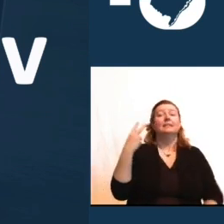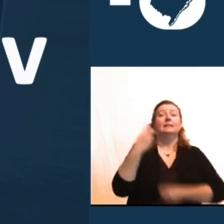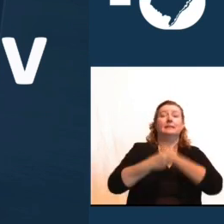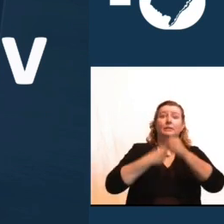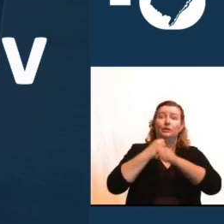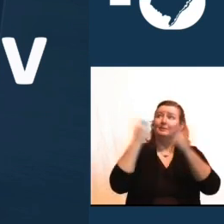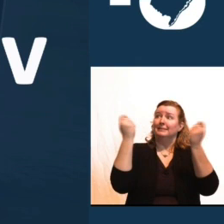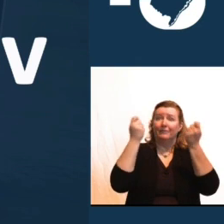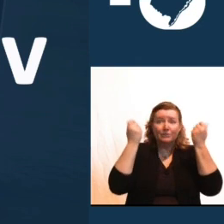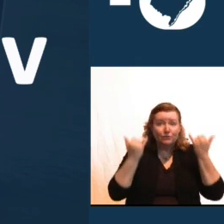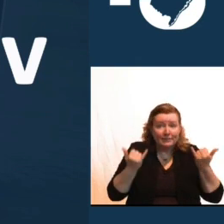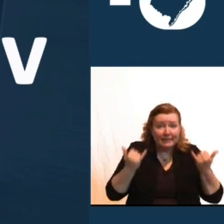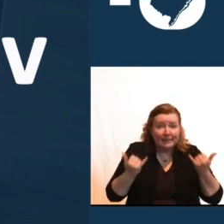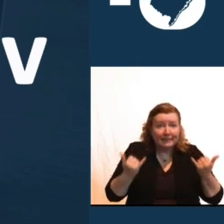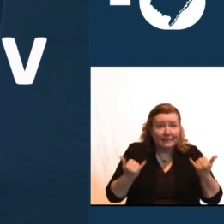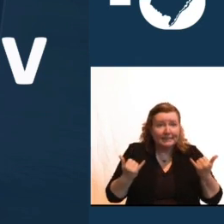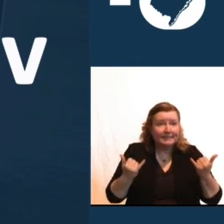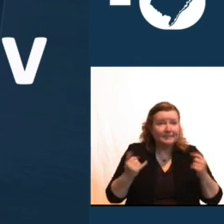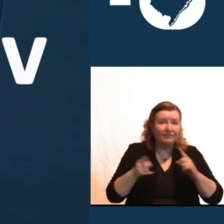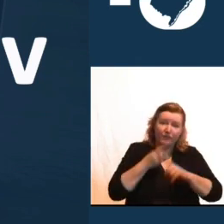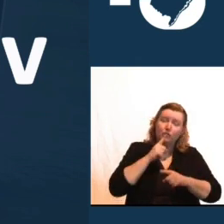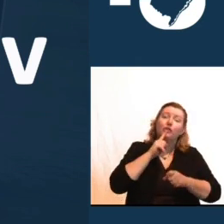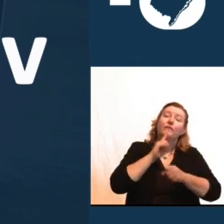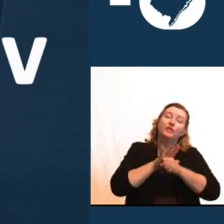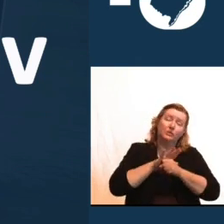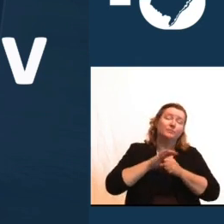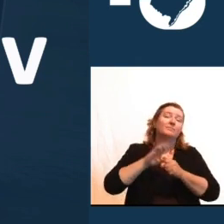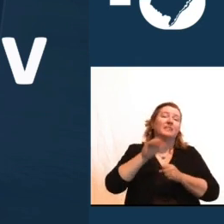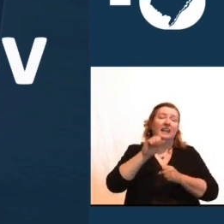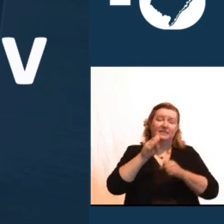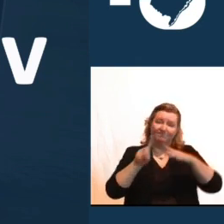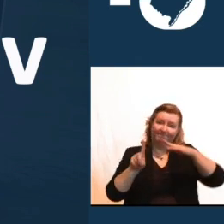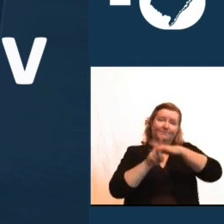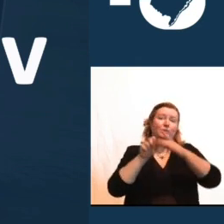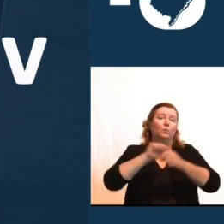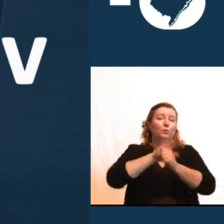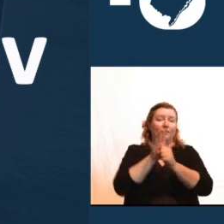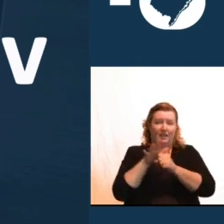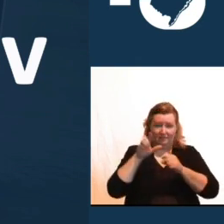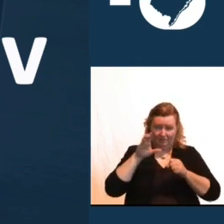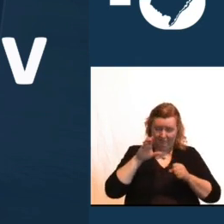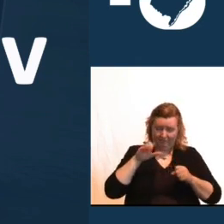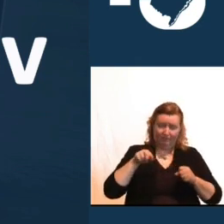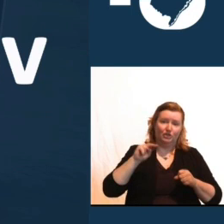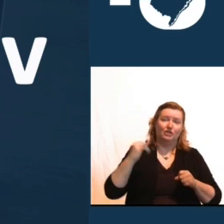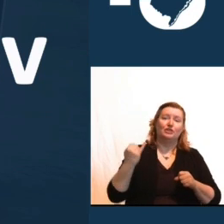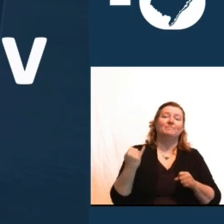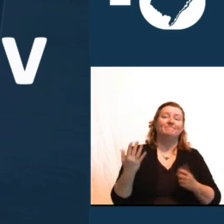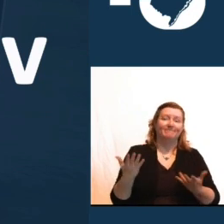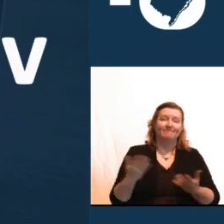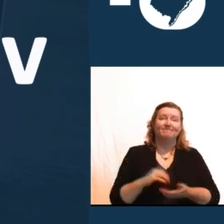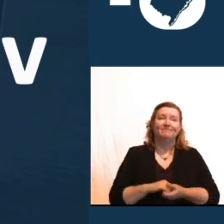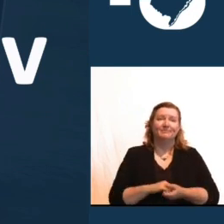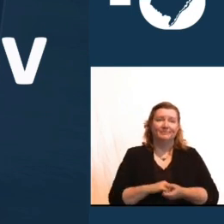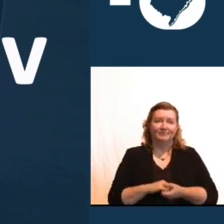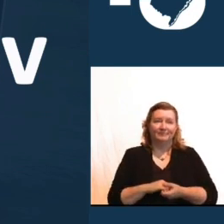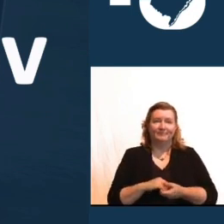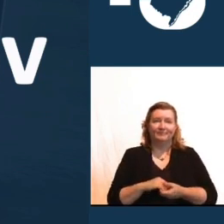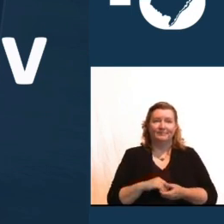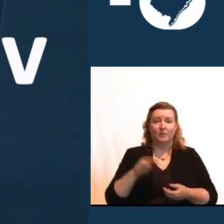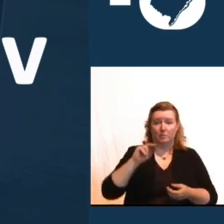recuperating from cancer surgery, which was performed earlier that day. For Judy, the news was a most unwelcome birthday